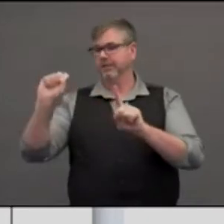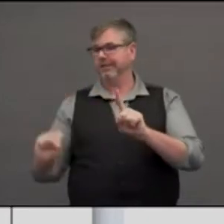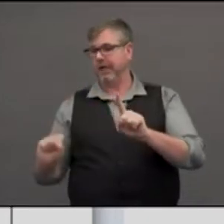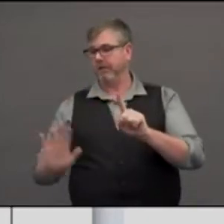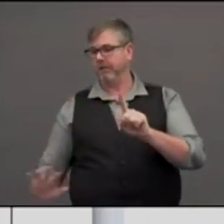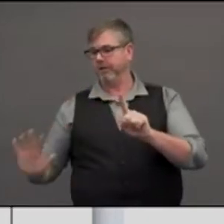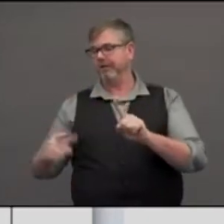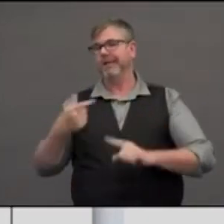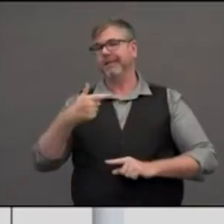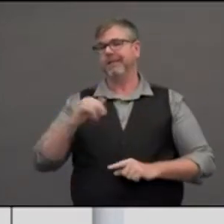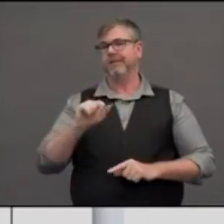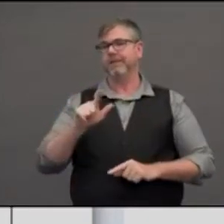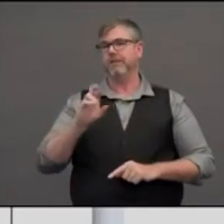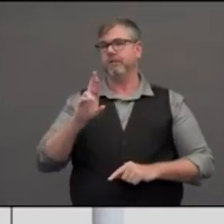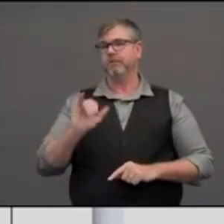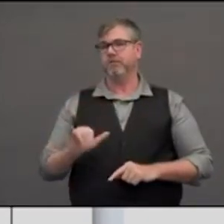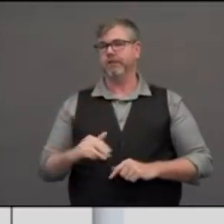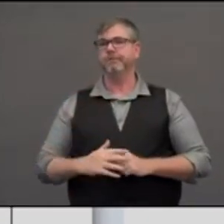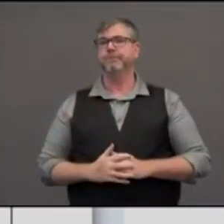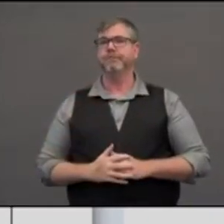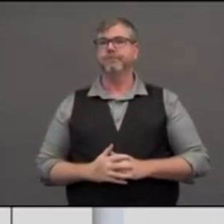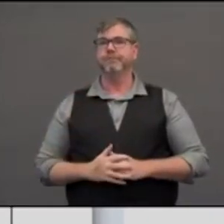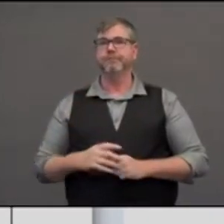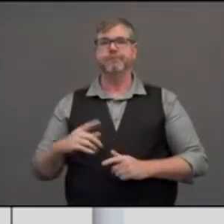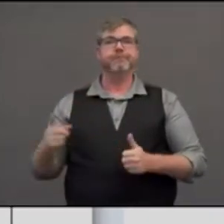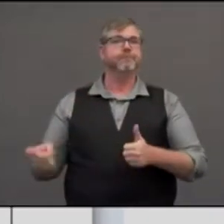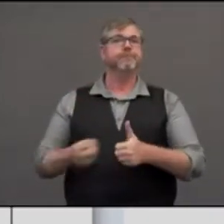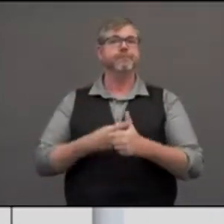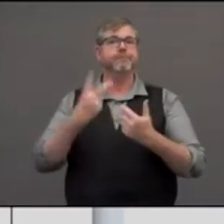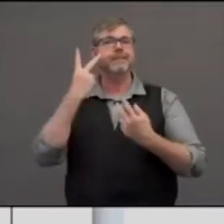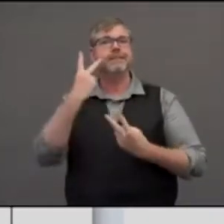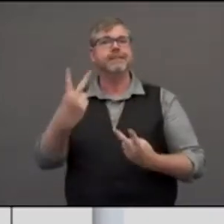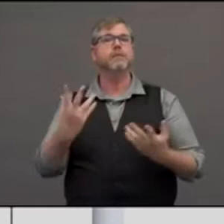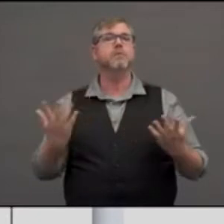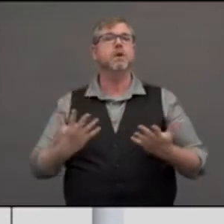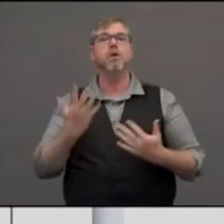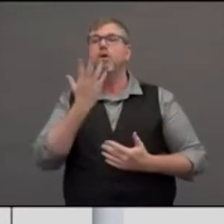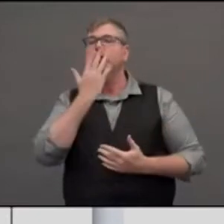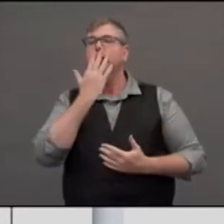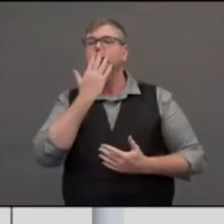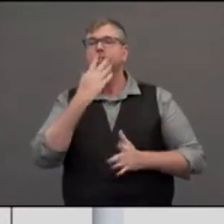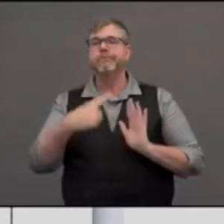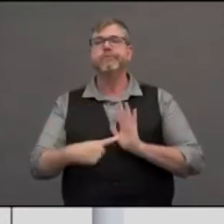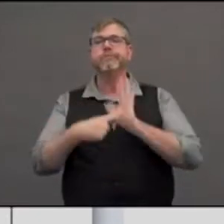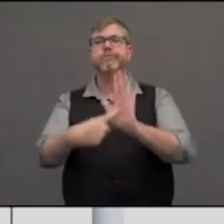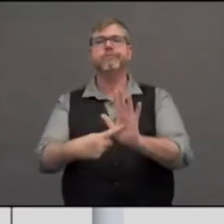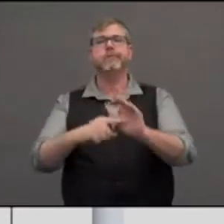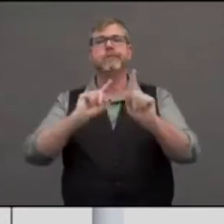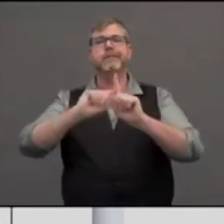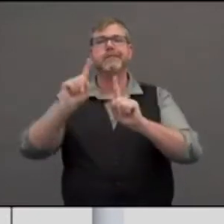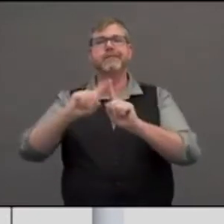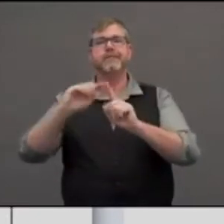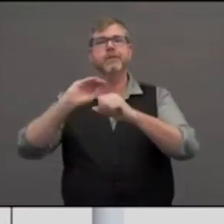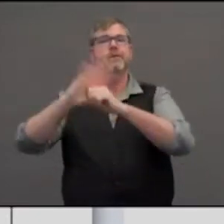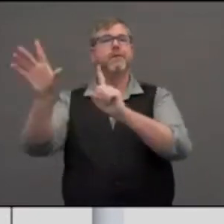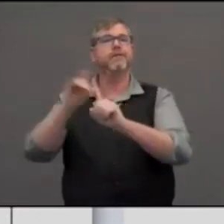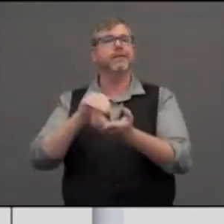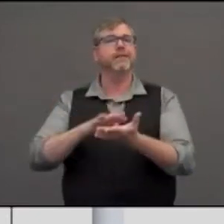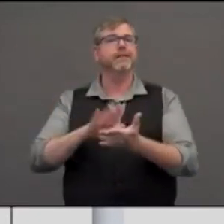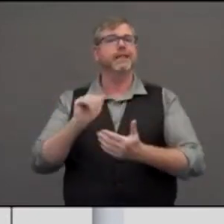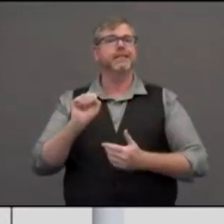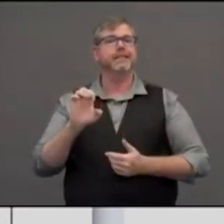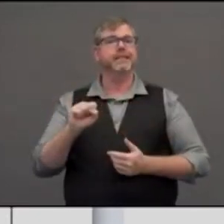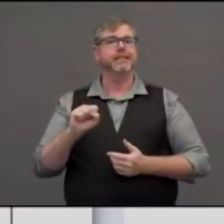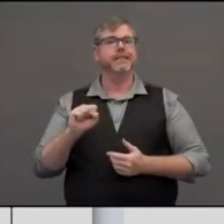first thing that we see on this is that the colors represent cases and where people live. The first thing we see is that it affects all of our